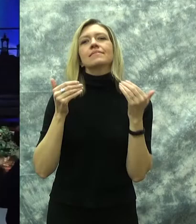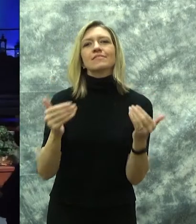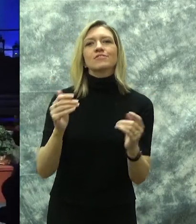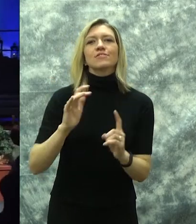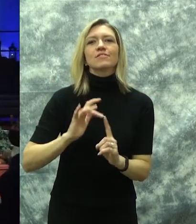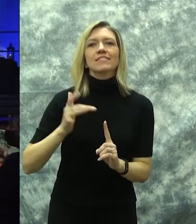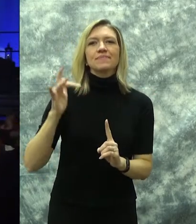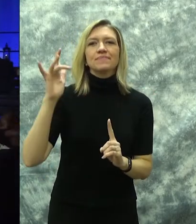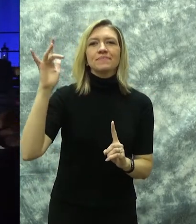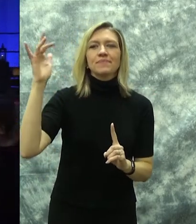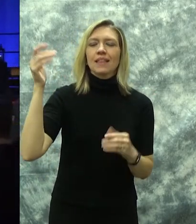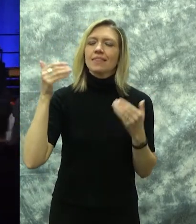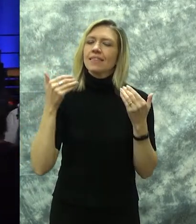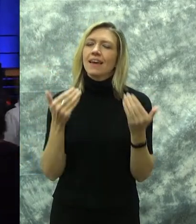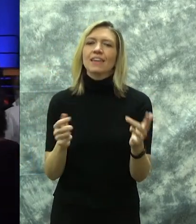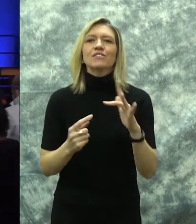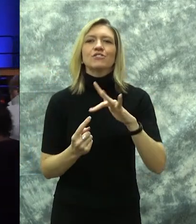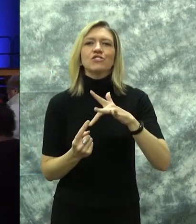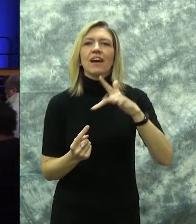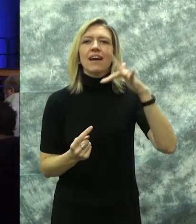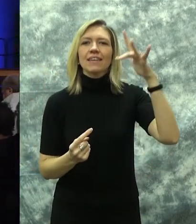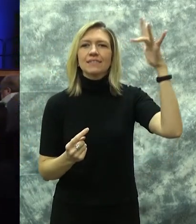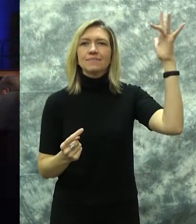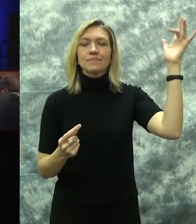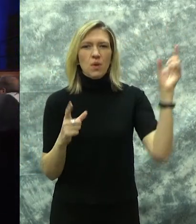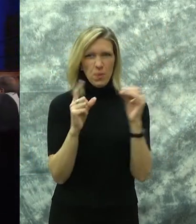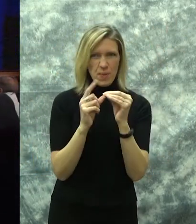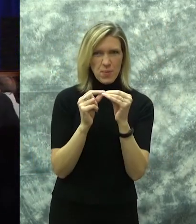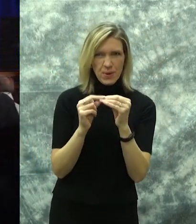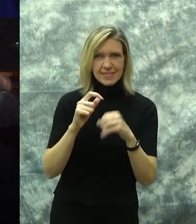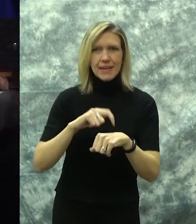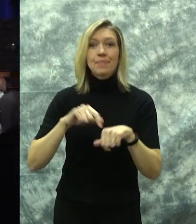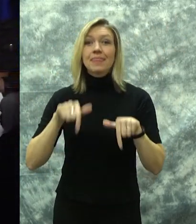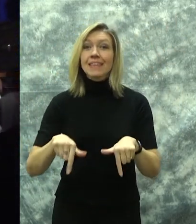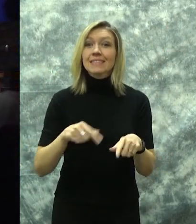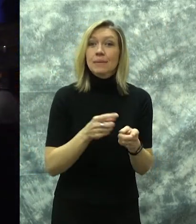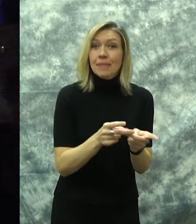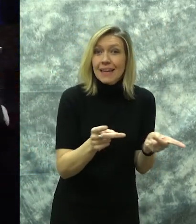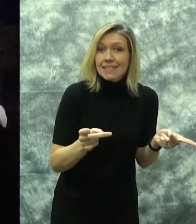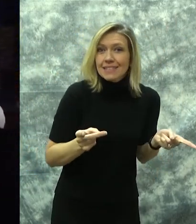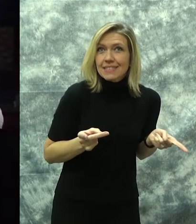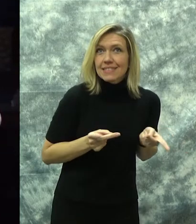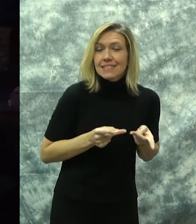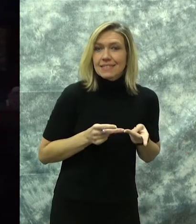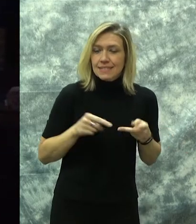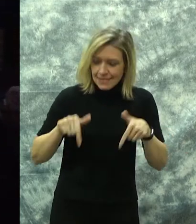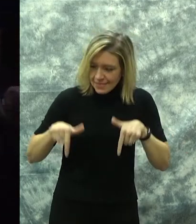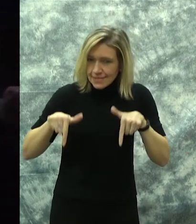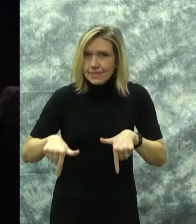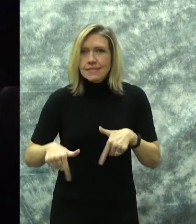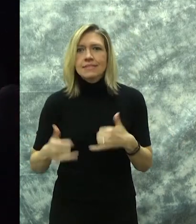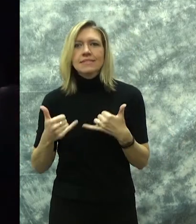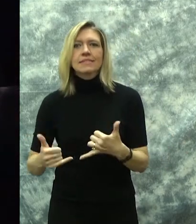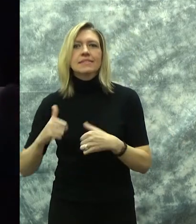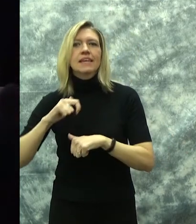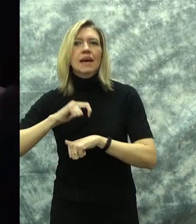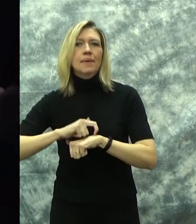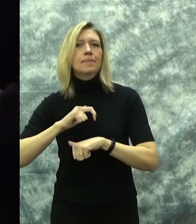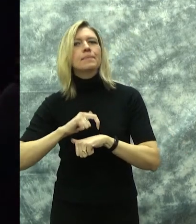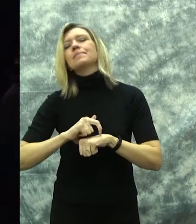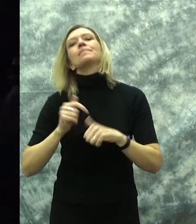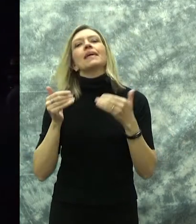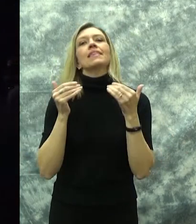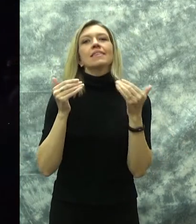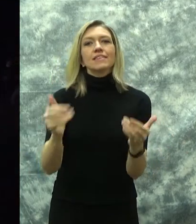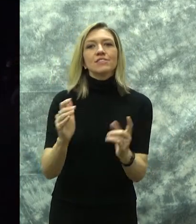shine, let it shine. One more time. This is the place, this is the time. Let